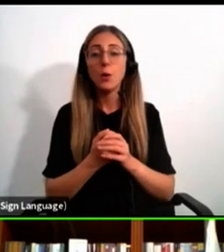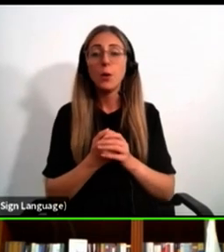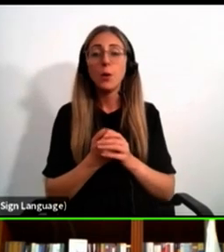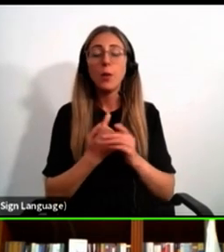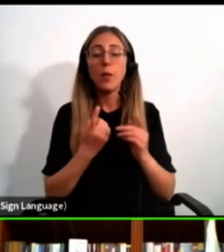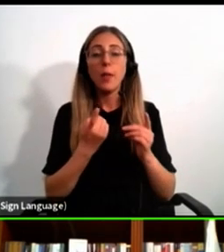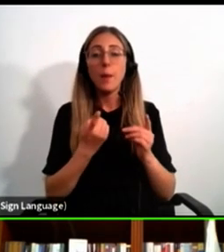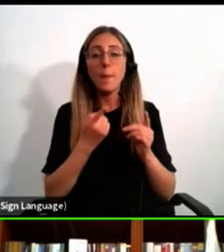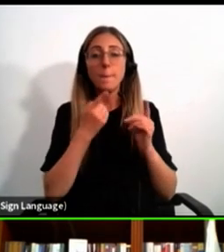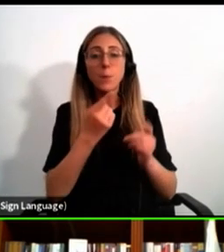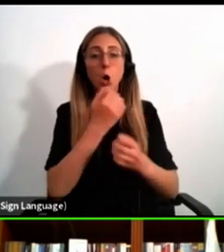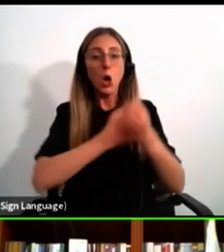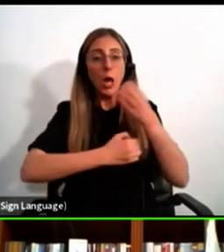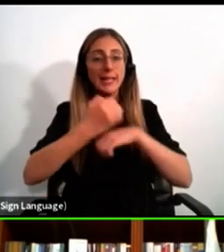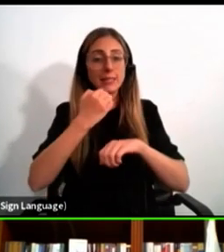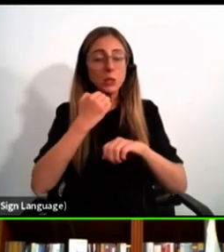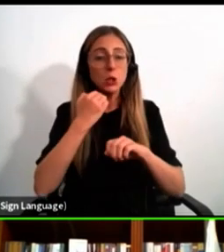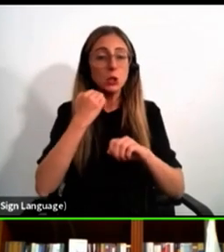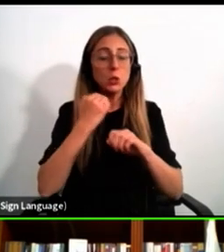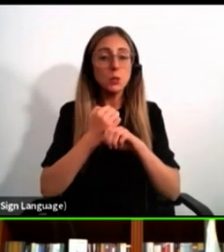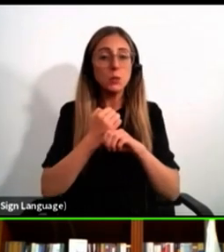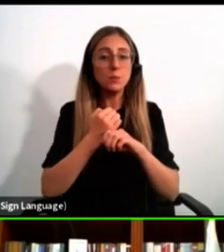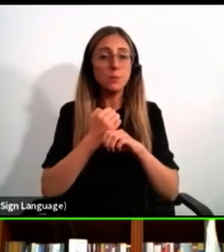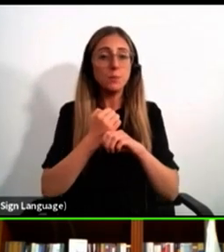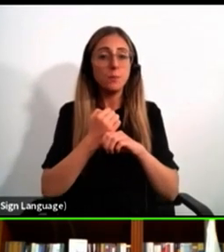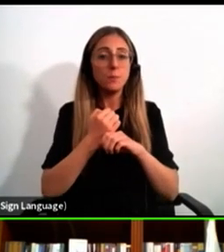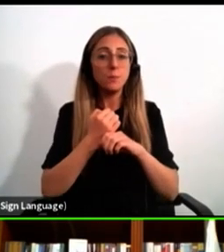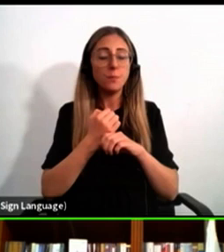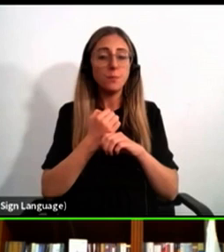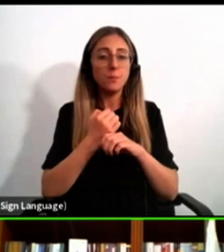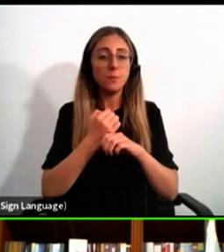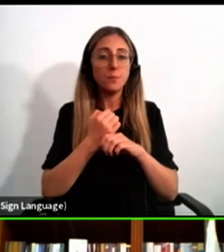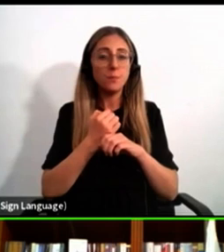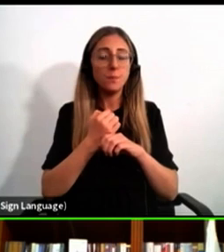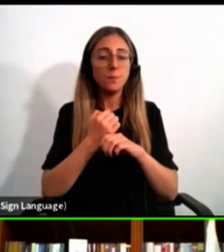taking it from there to become something, a business proposition, whether scientist becomes a billionaire